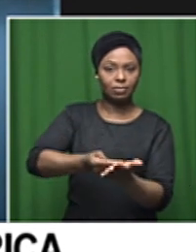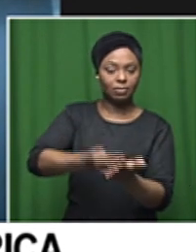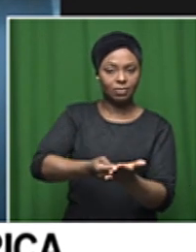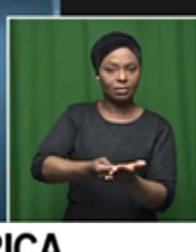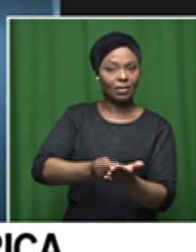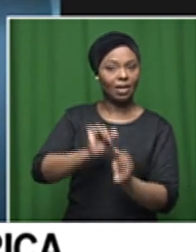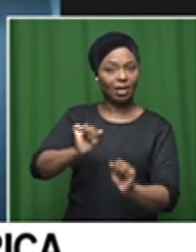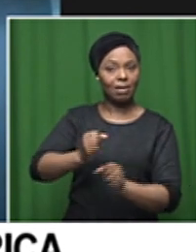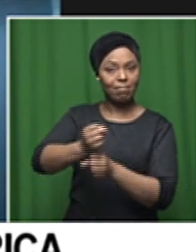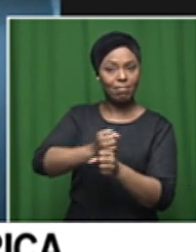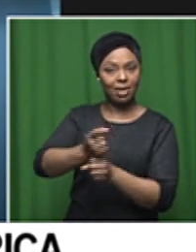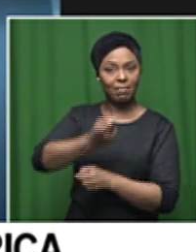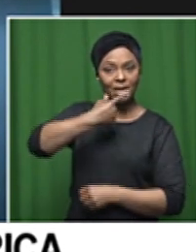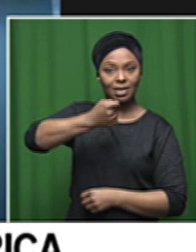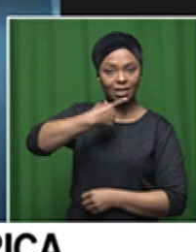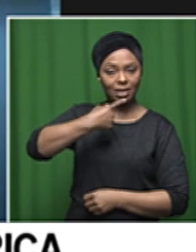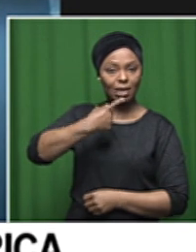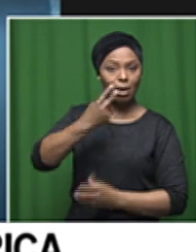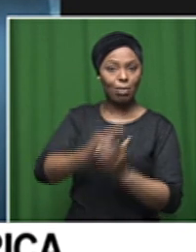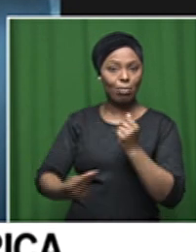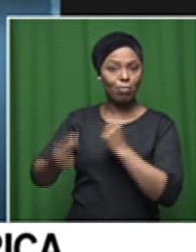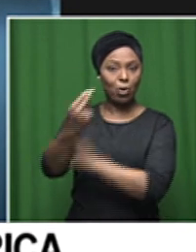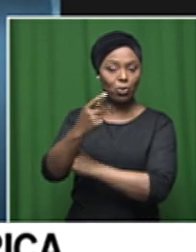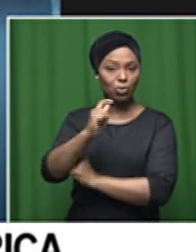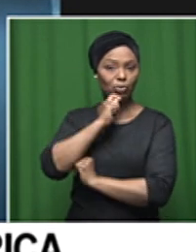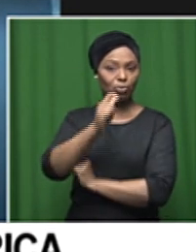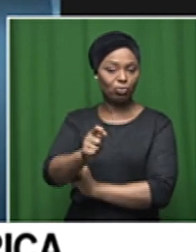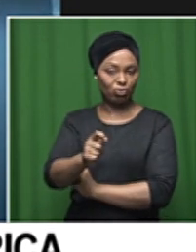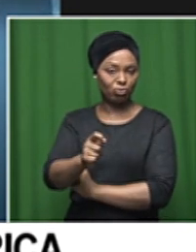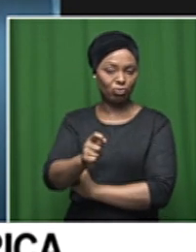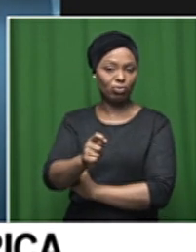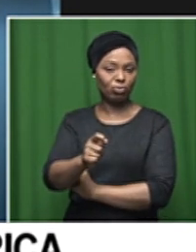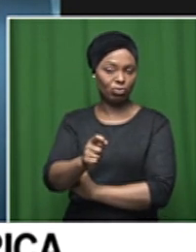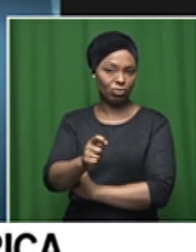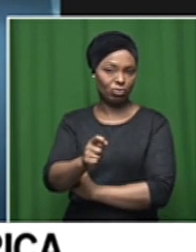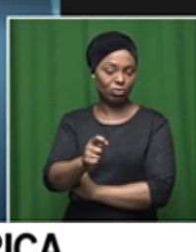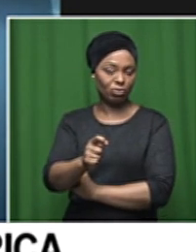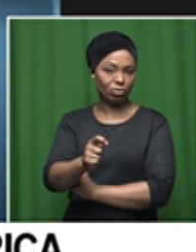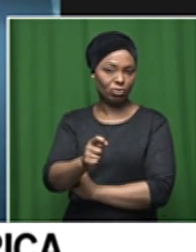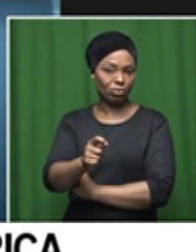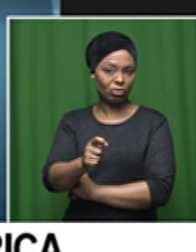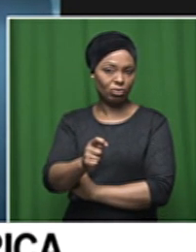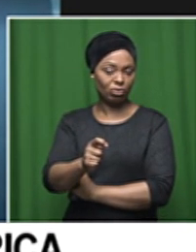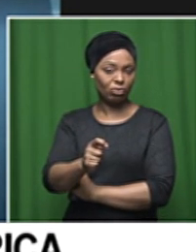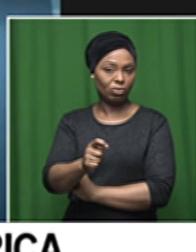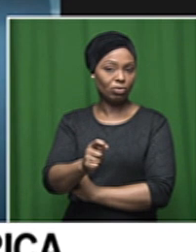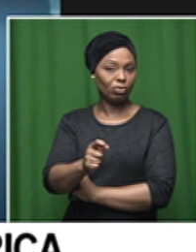medicines. It's both true and it is on the grounds of